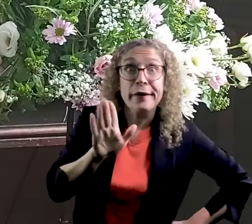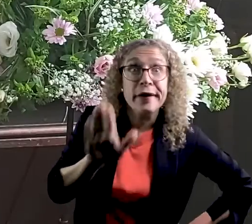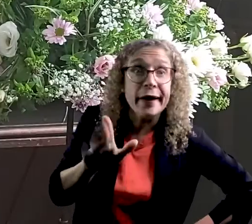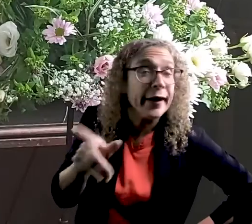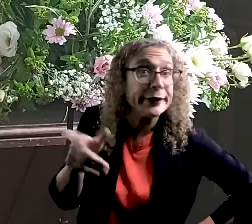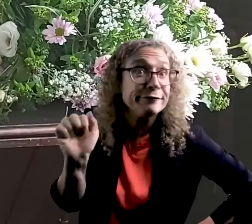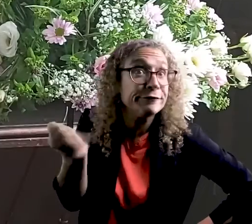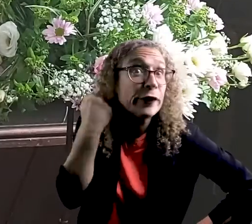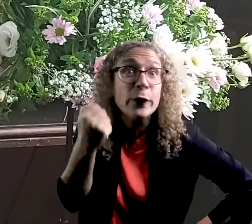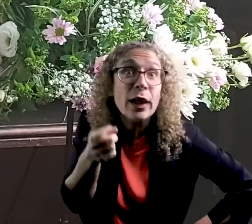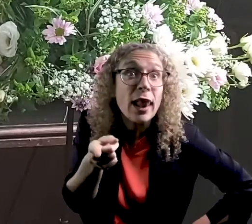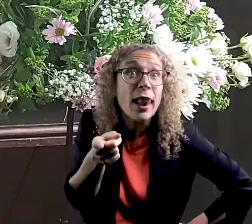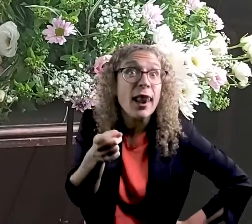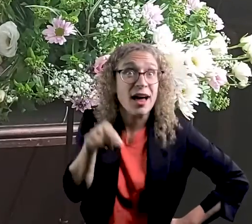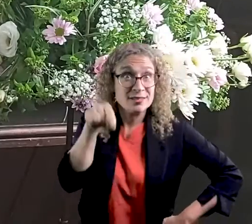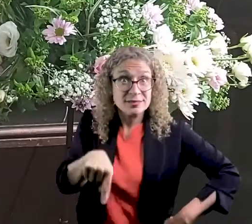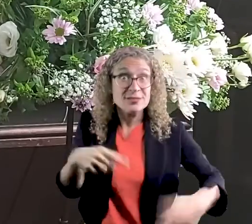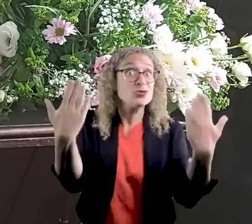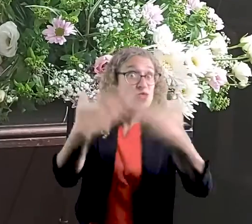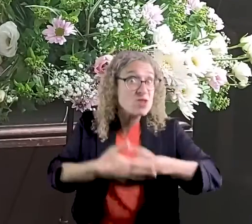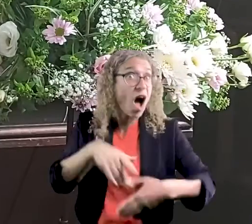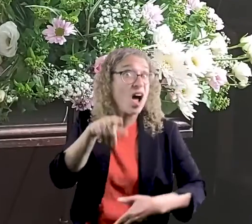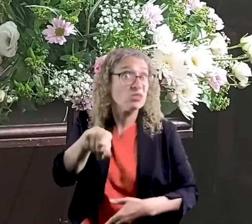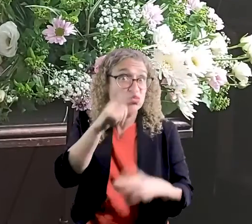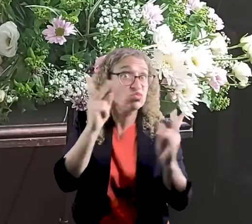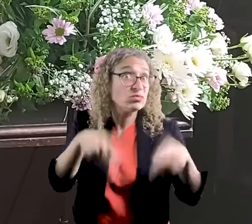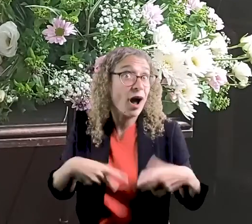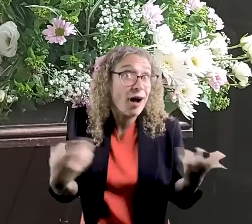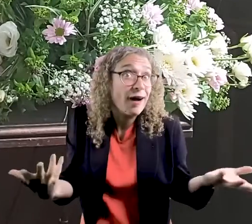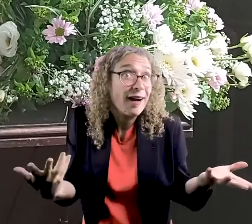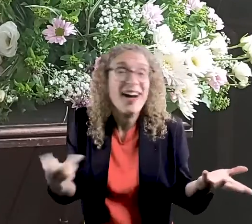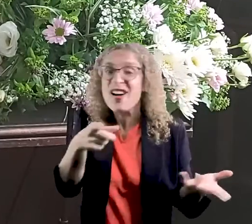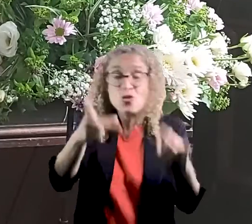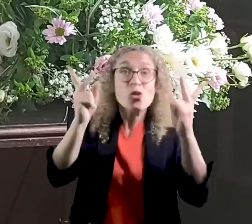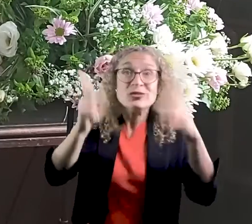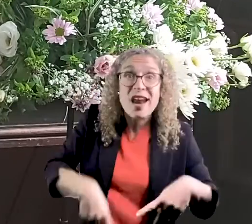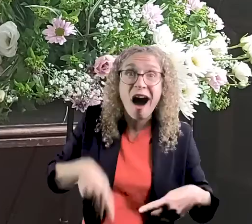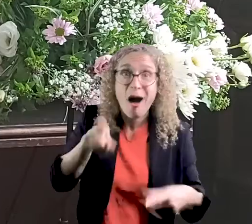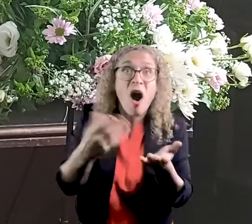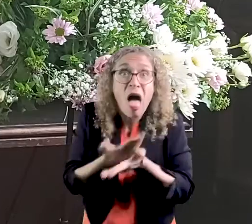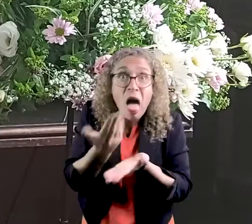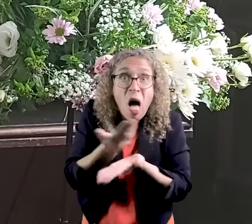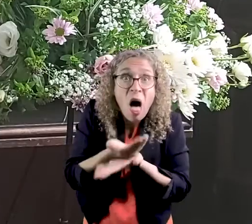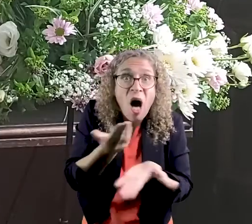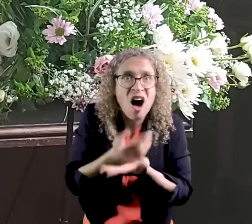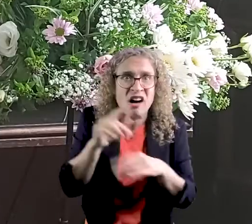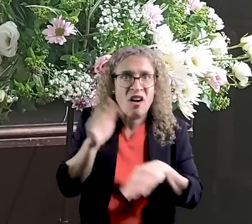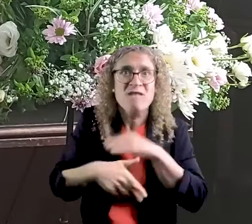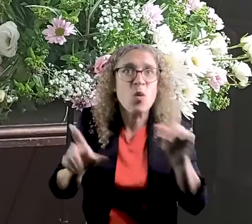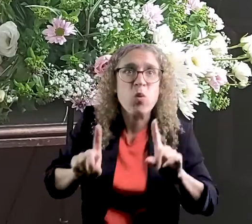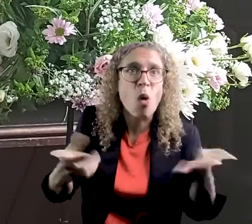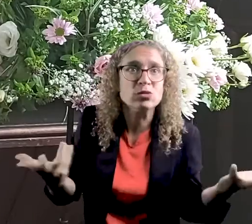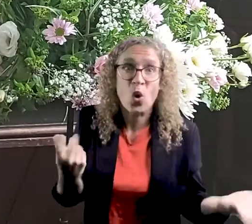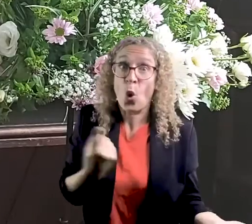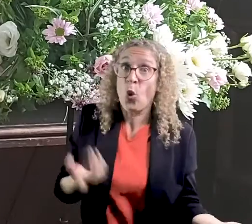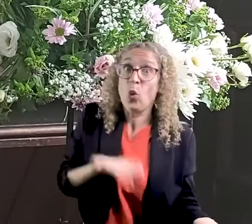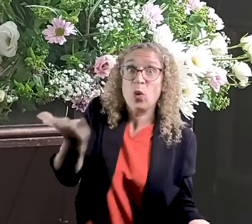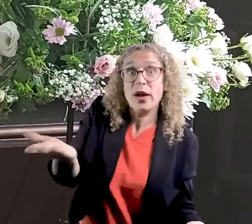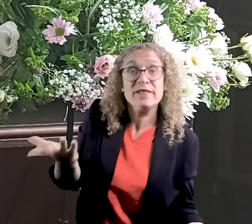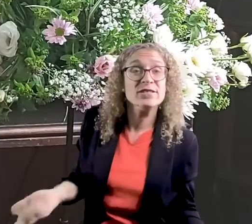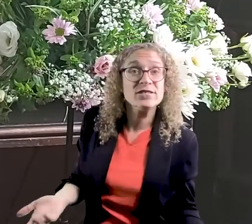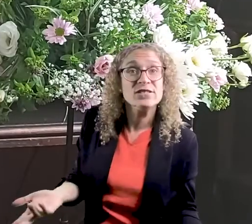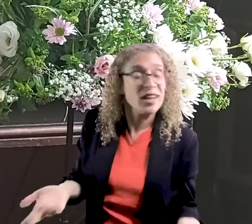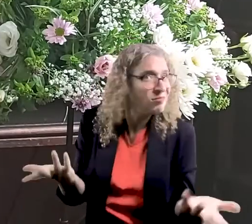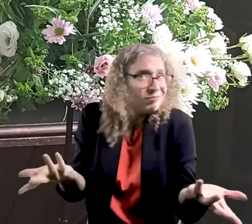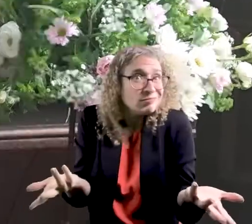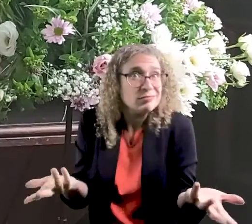'You fool, this very night you will have to give up your life. Then who will get all these things you have kept for yourself?'" And